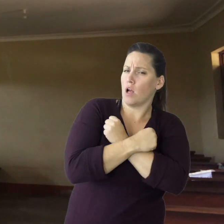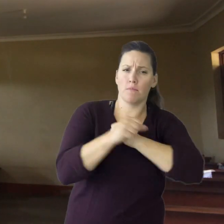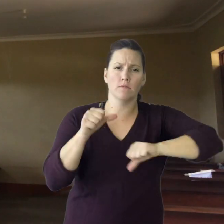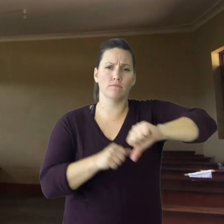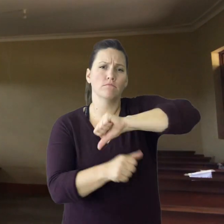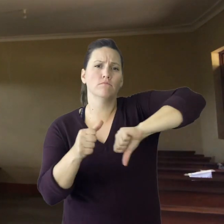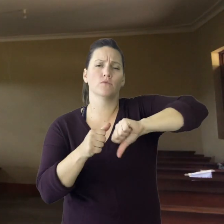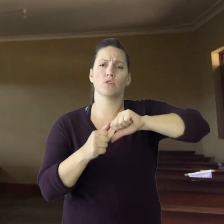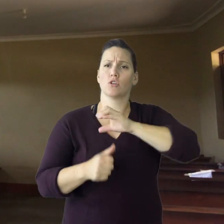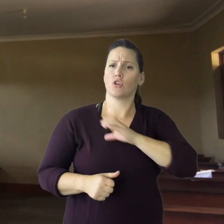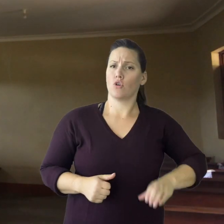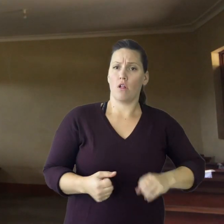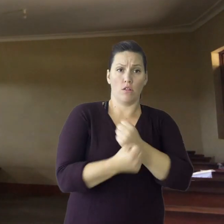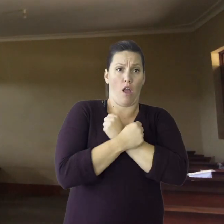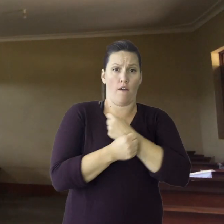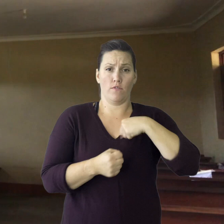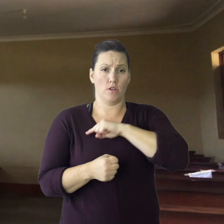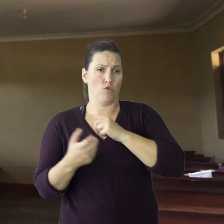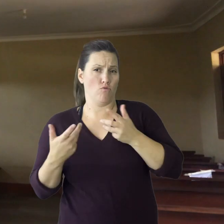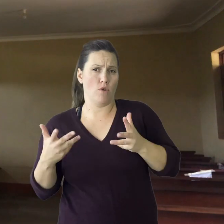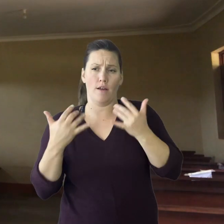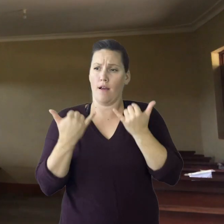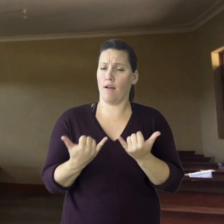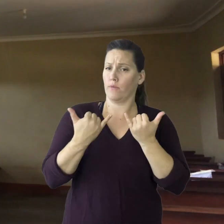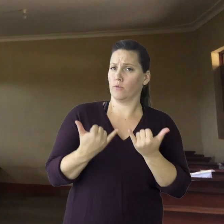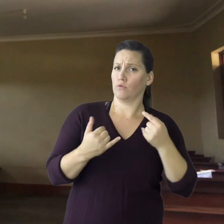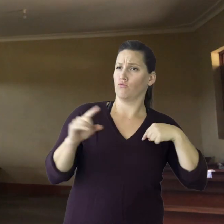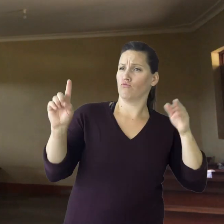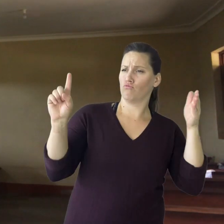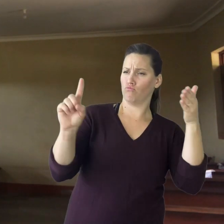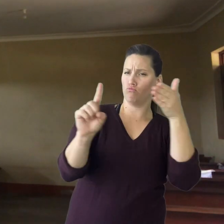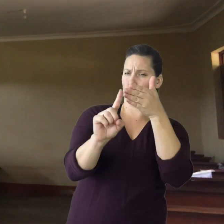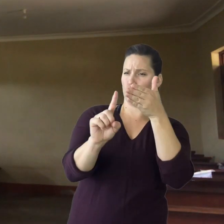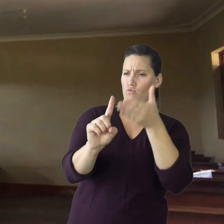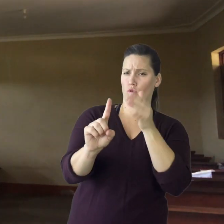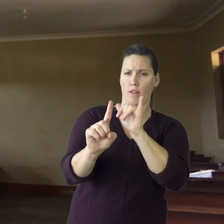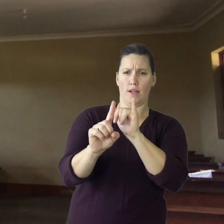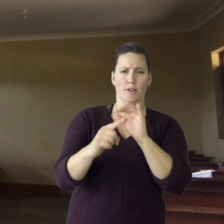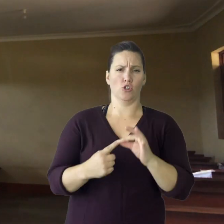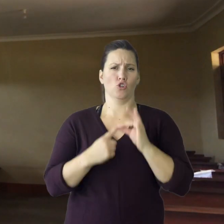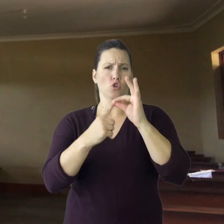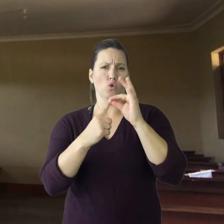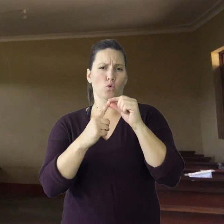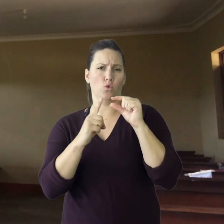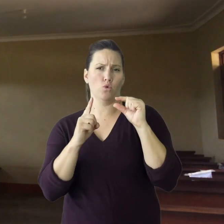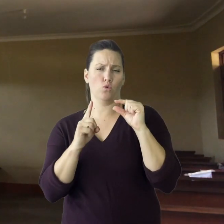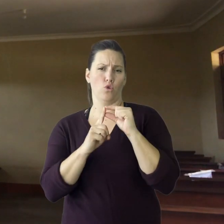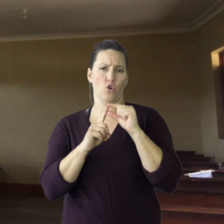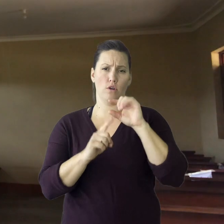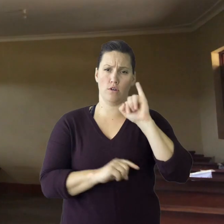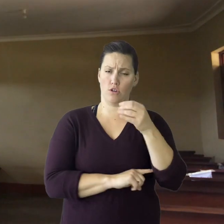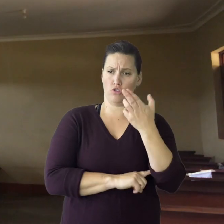as Christ has loved us today, especially focusing in on that special word that